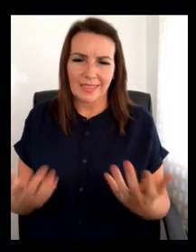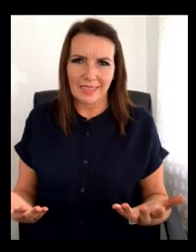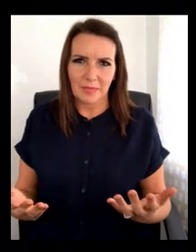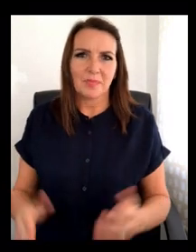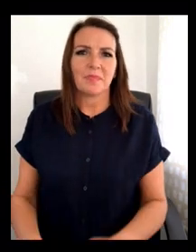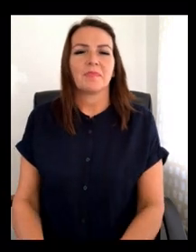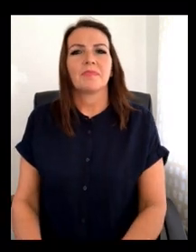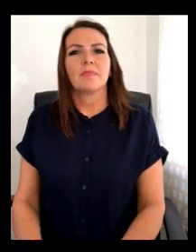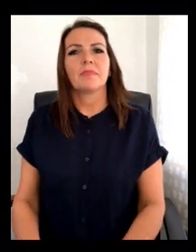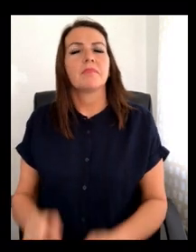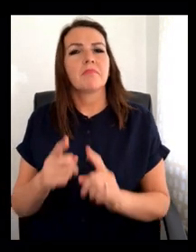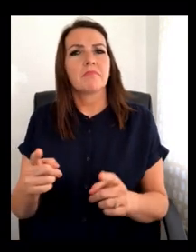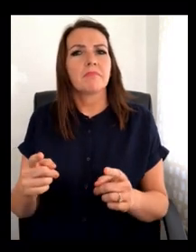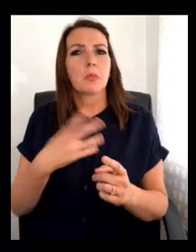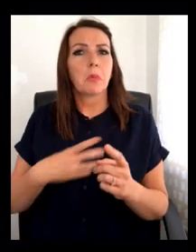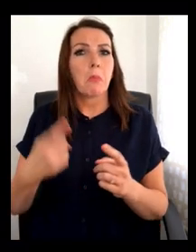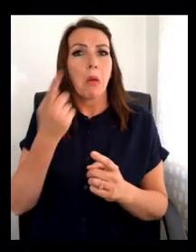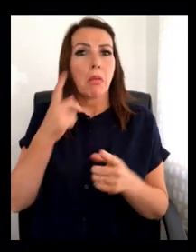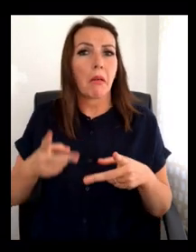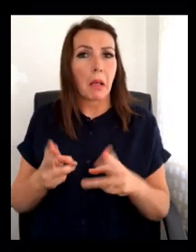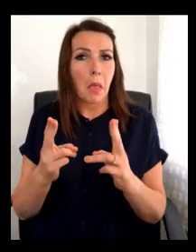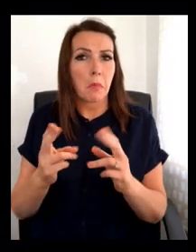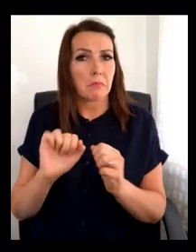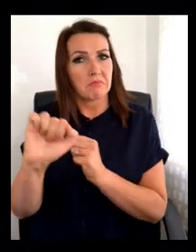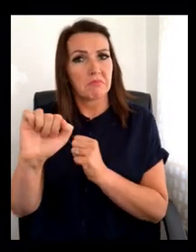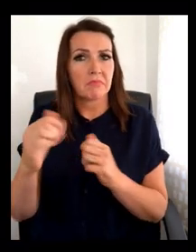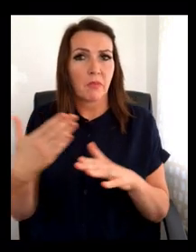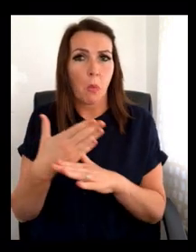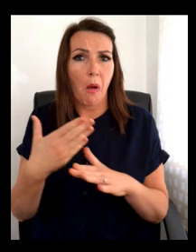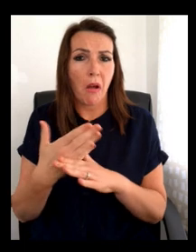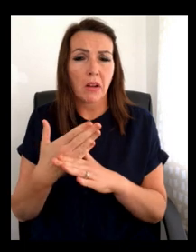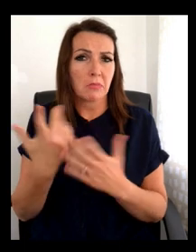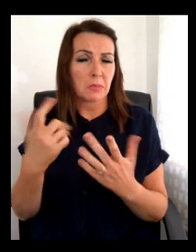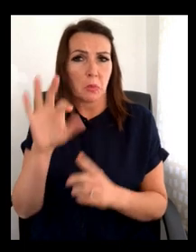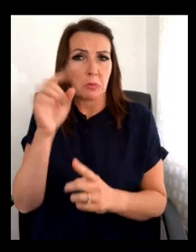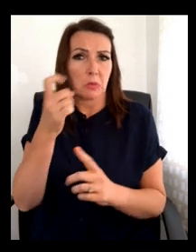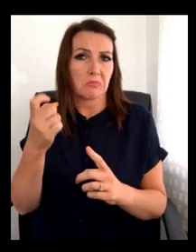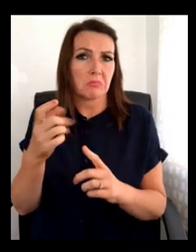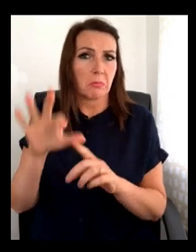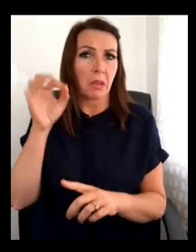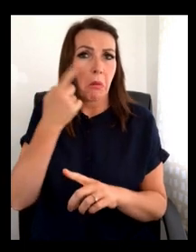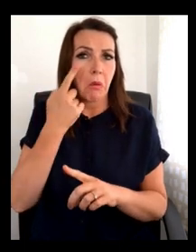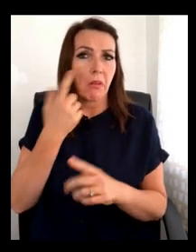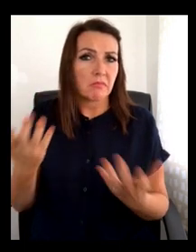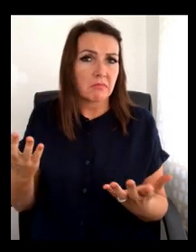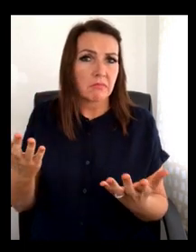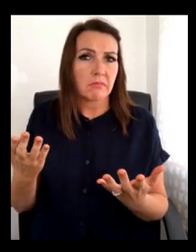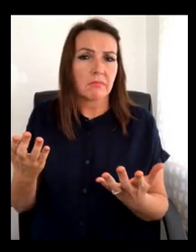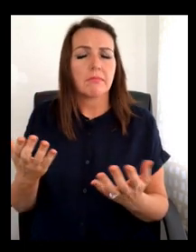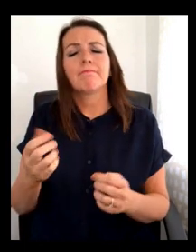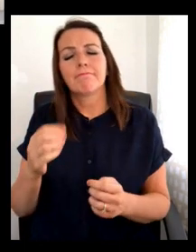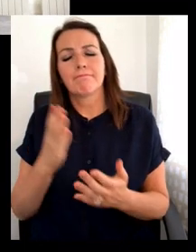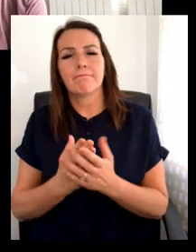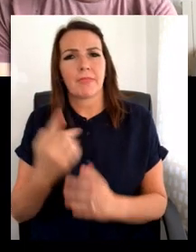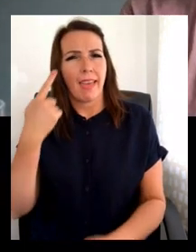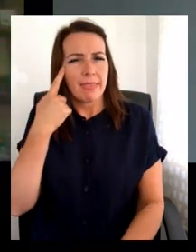Do you want to show us a quick clip of something? Is there a particular clip you'd like to refer us to? Sure.